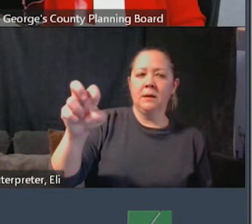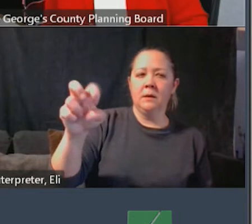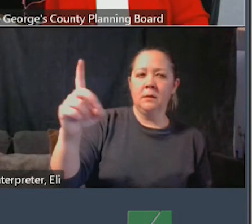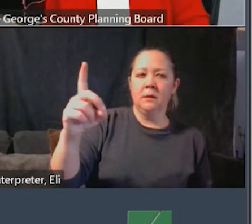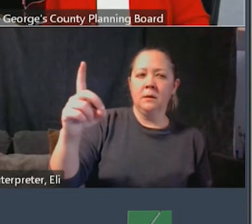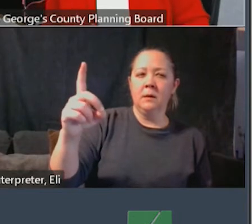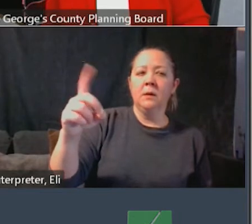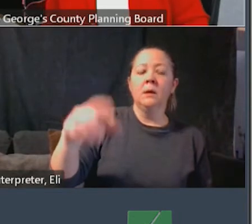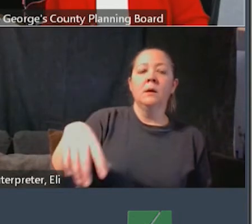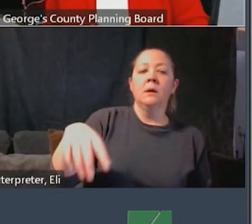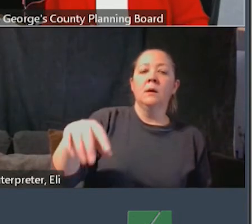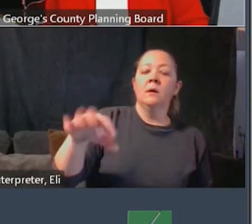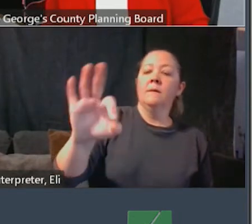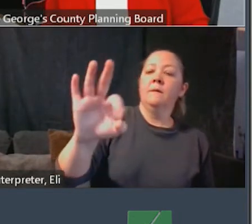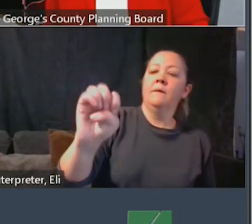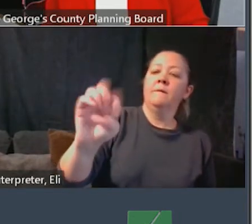Sean Ferguson,